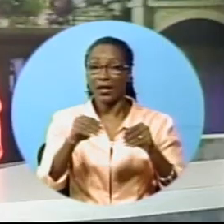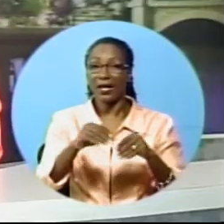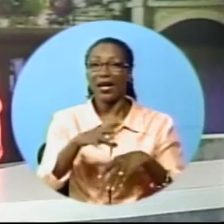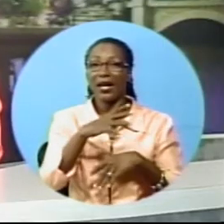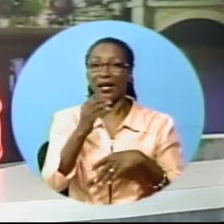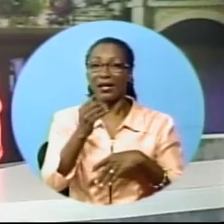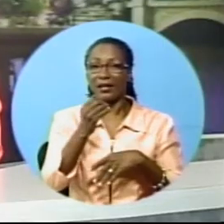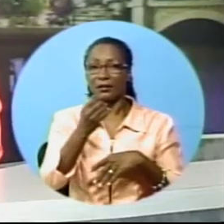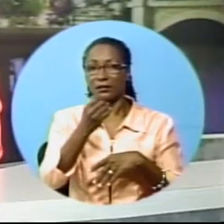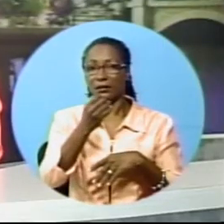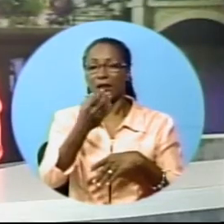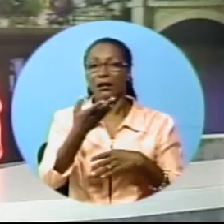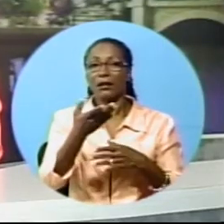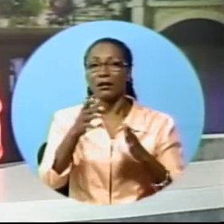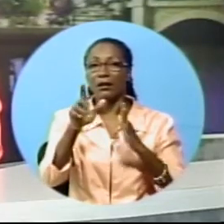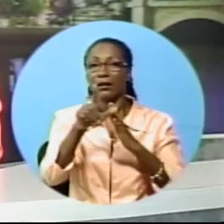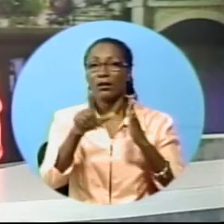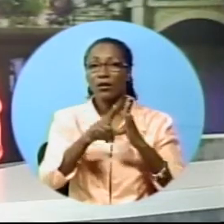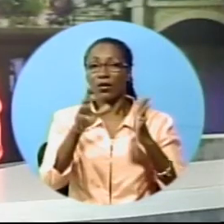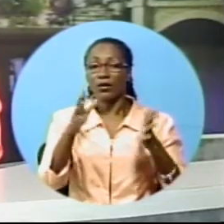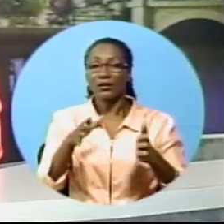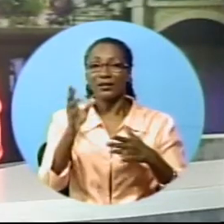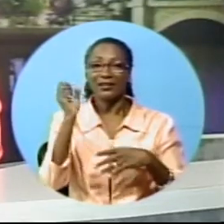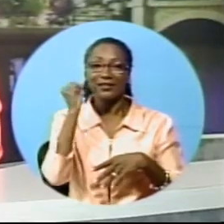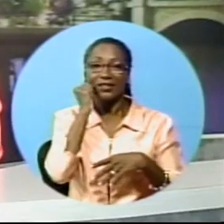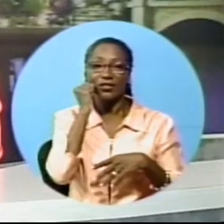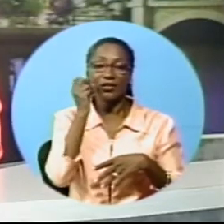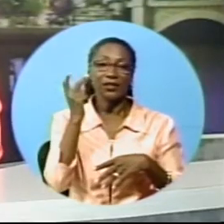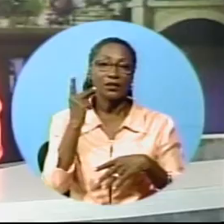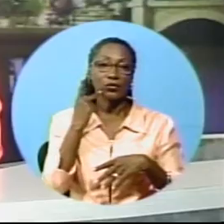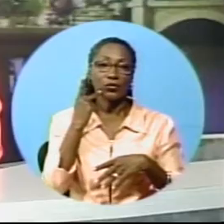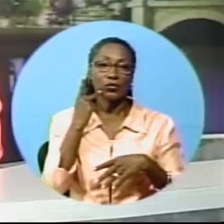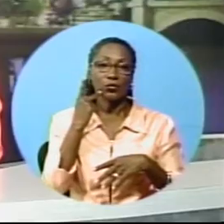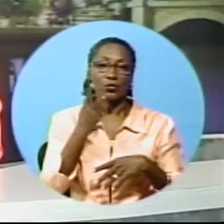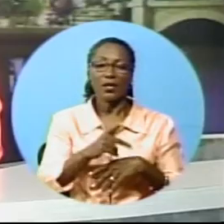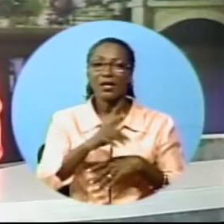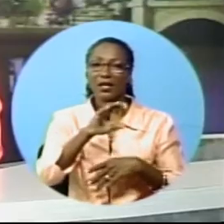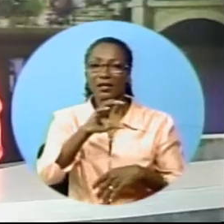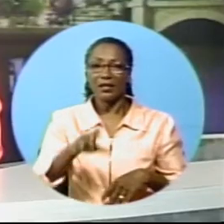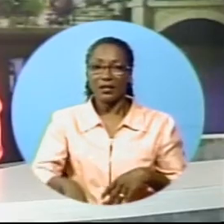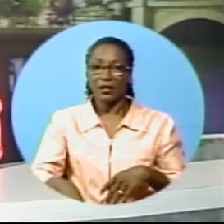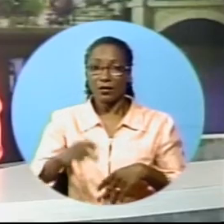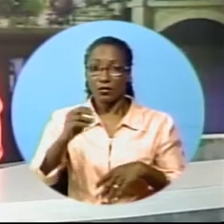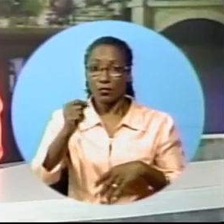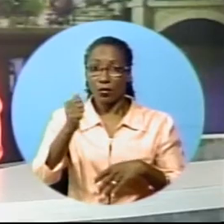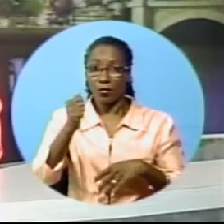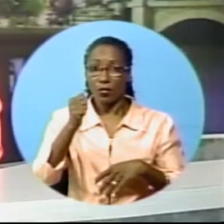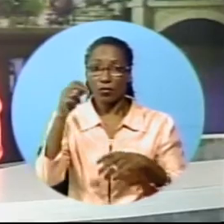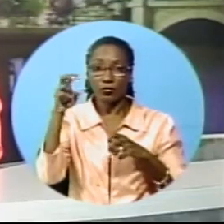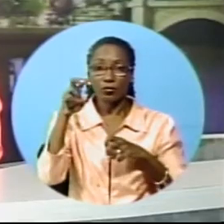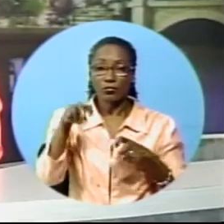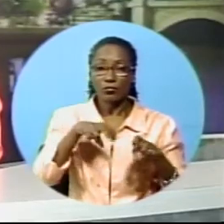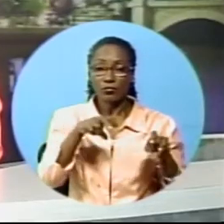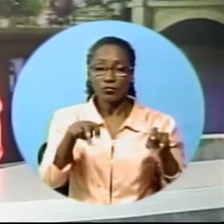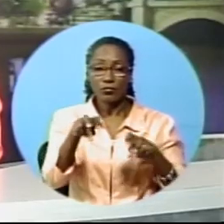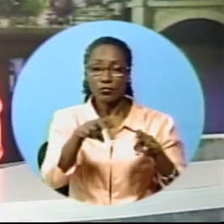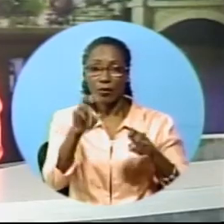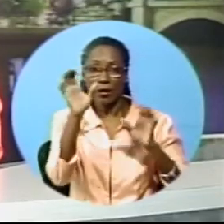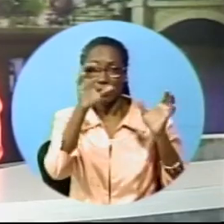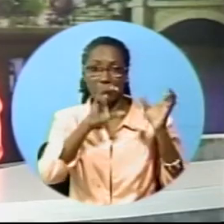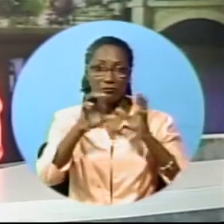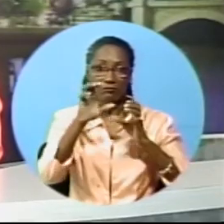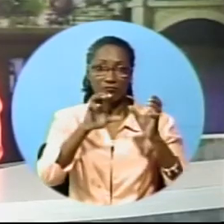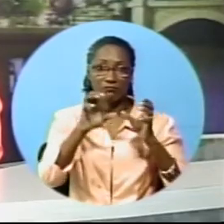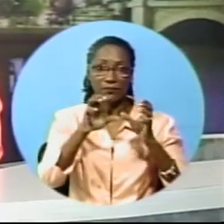Kisoon. Police say a search warrant was executed by its K9 unit at Callender's residence on Valentine's Day. Lawmen say